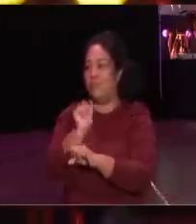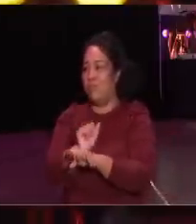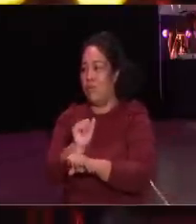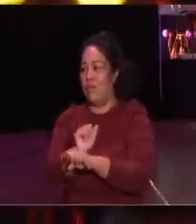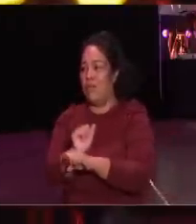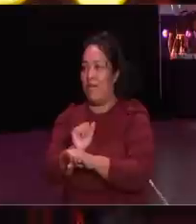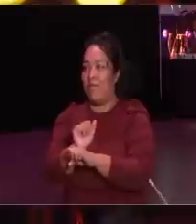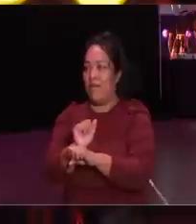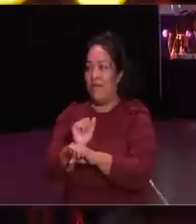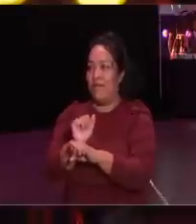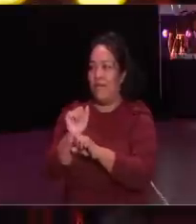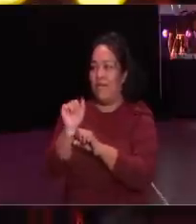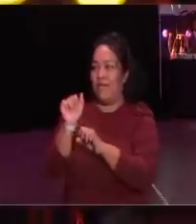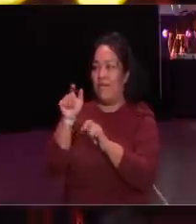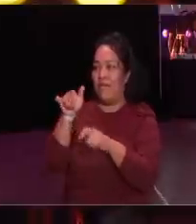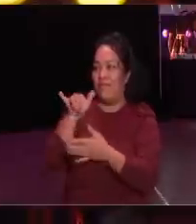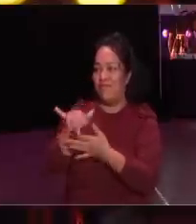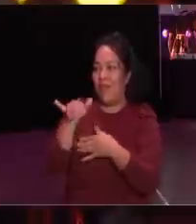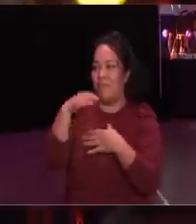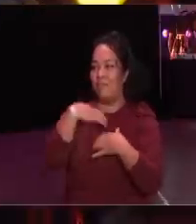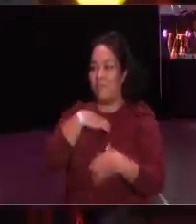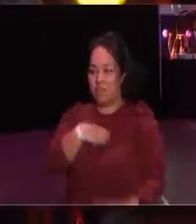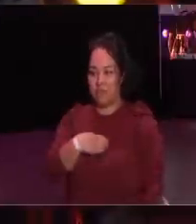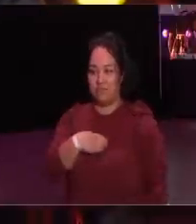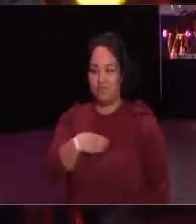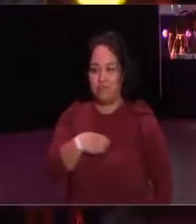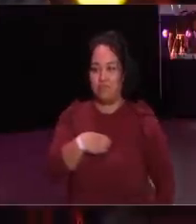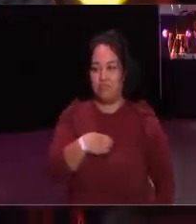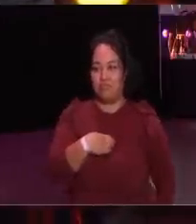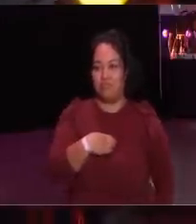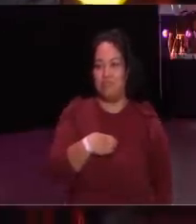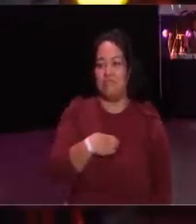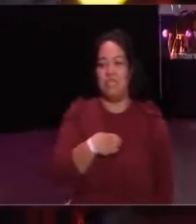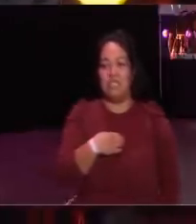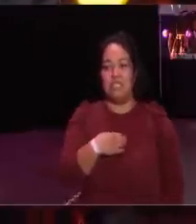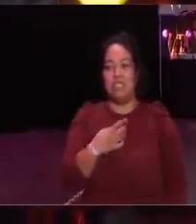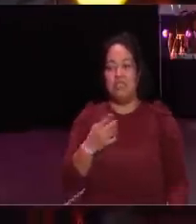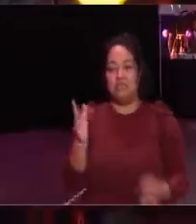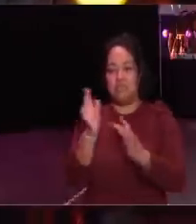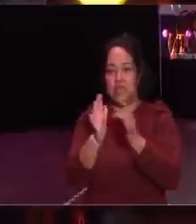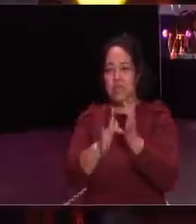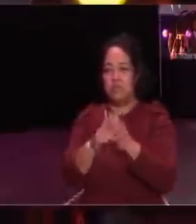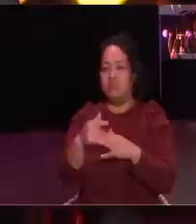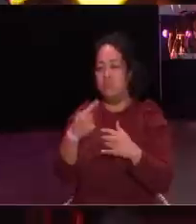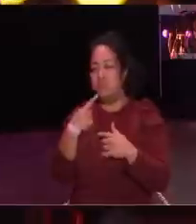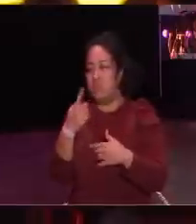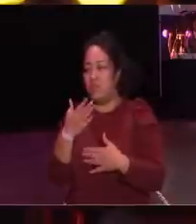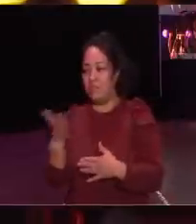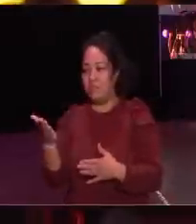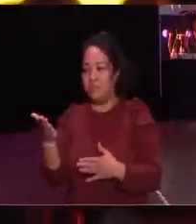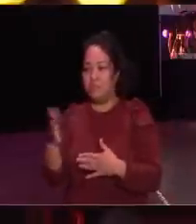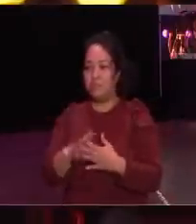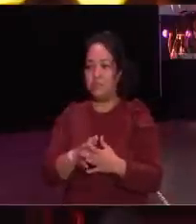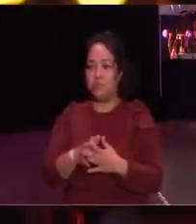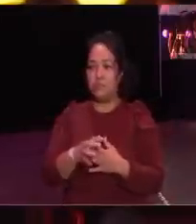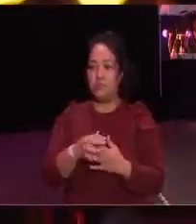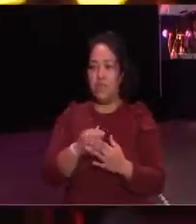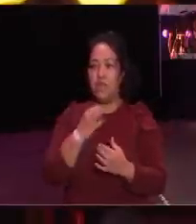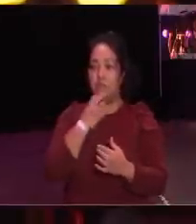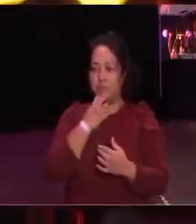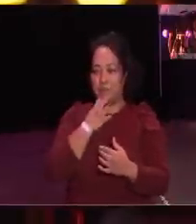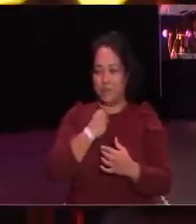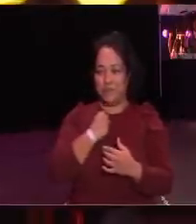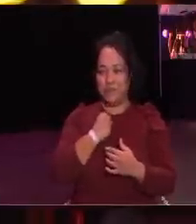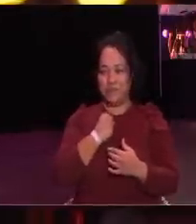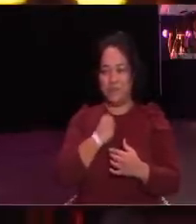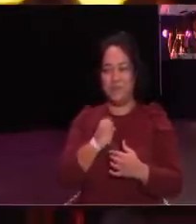pasión, invests in that passion. Jesucristo lo puso de otra forma. Jesus put it this way. Jesucristo dijo en San Mateo 6:21.